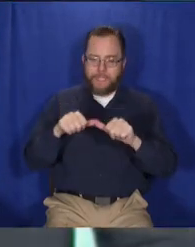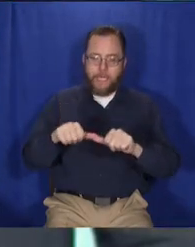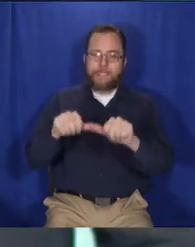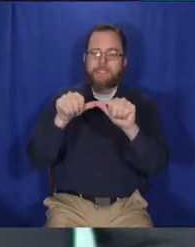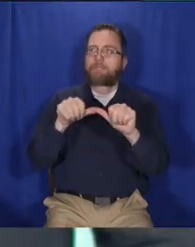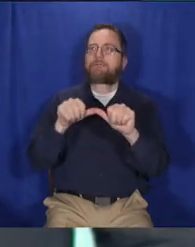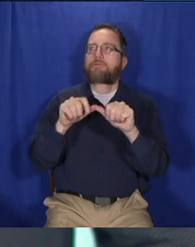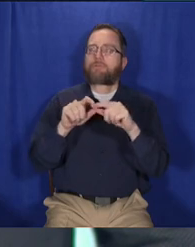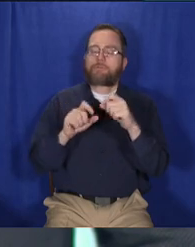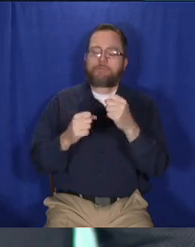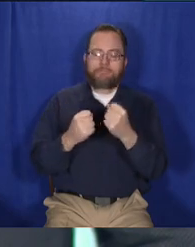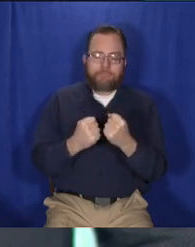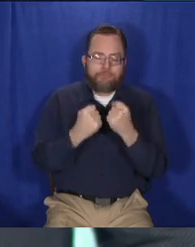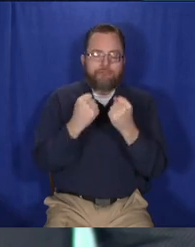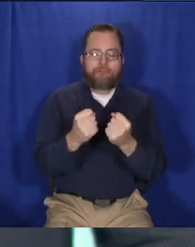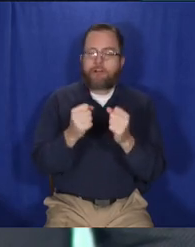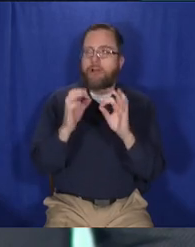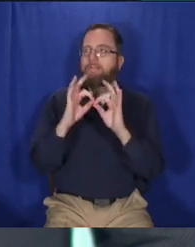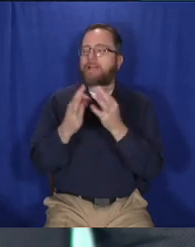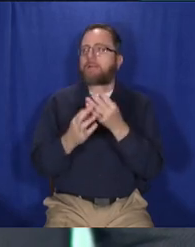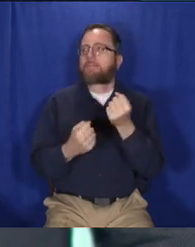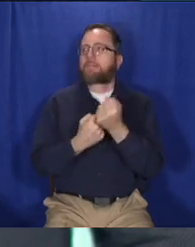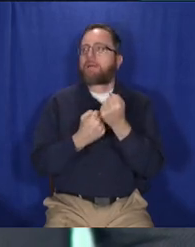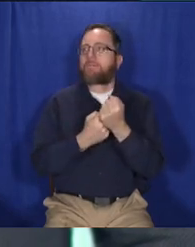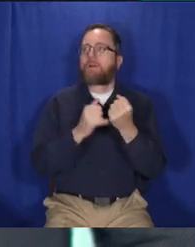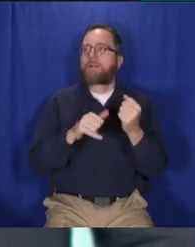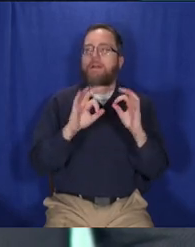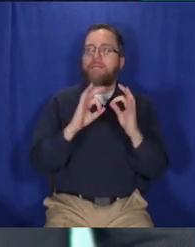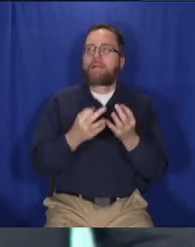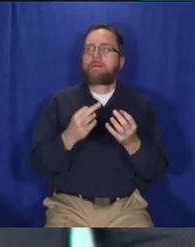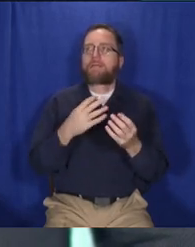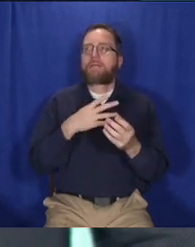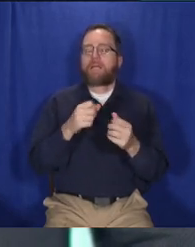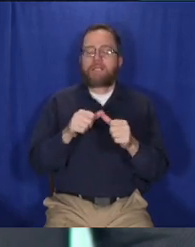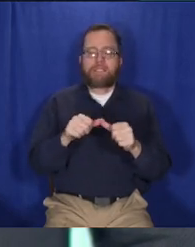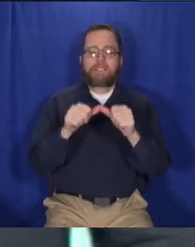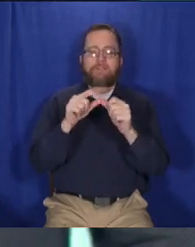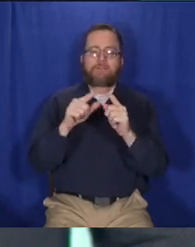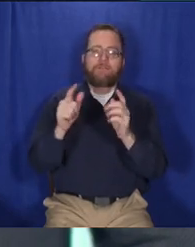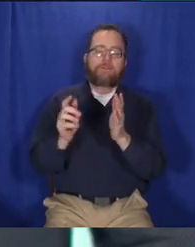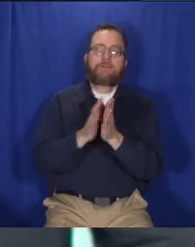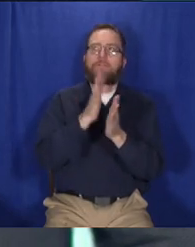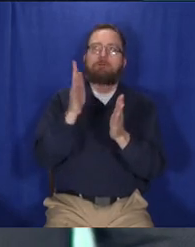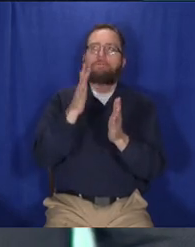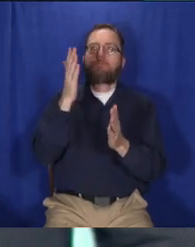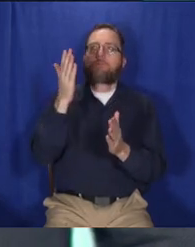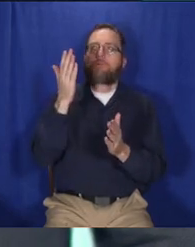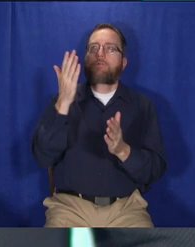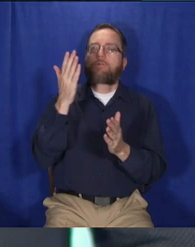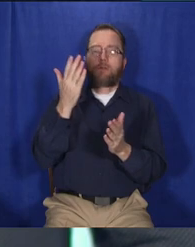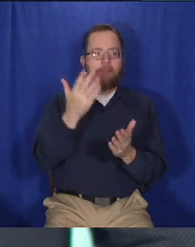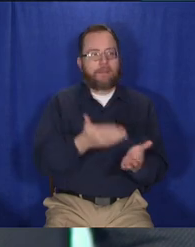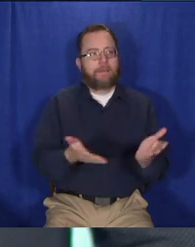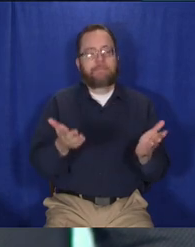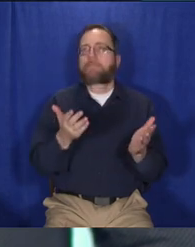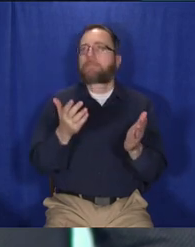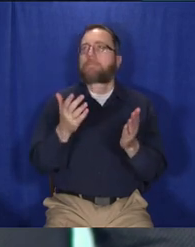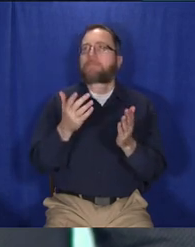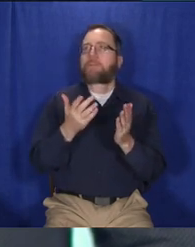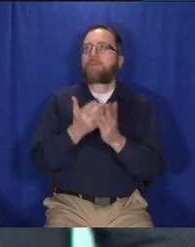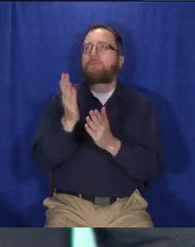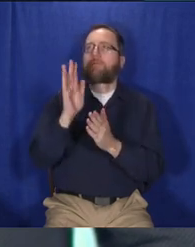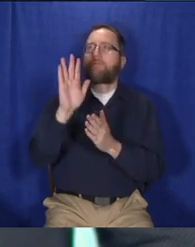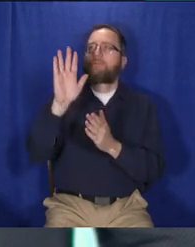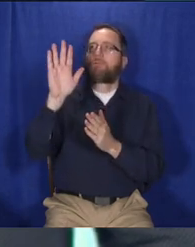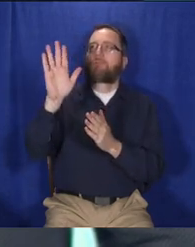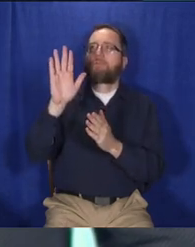new family together. And Lord, we pray, God, that you would continue to get glory out of this adoption story. Lord, we pray